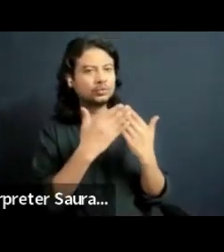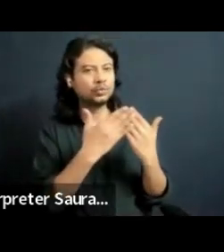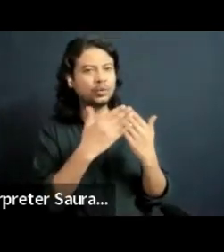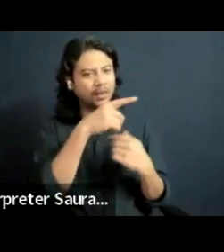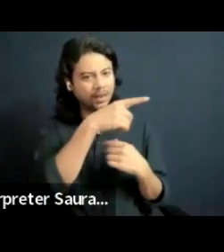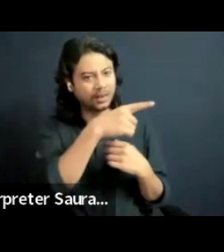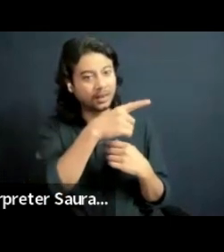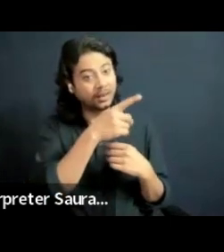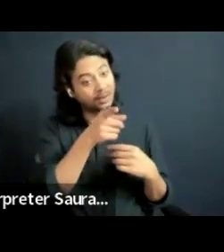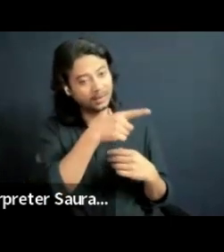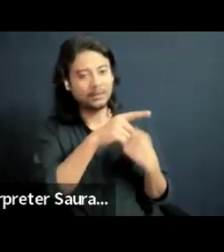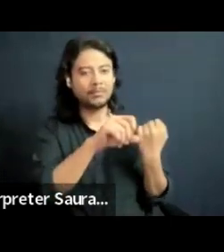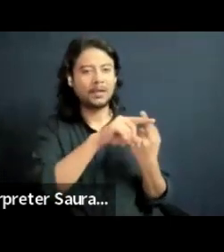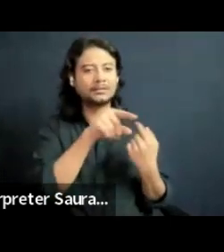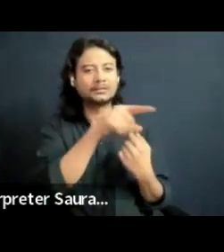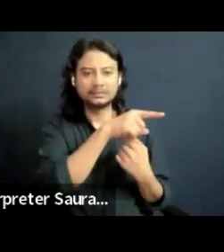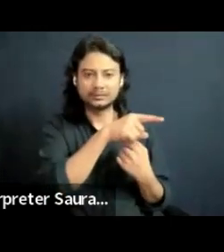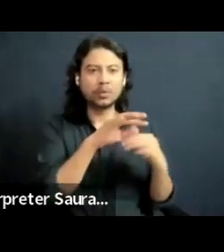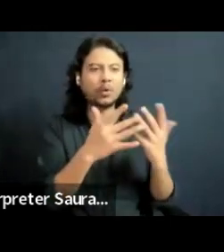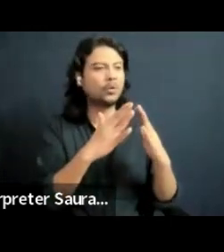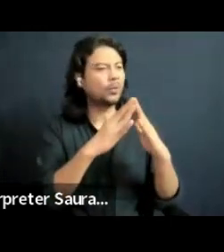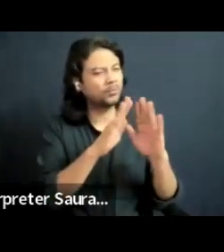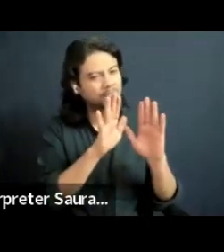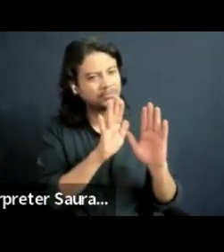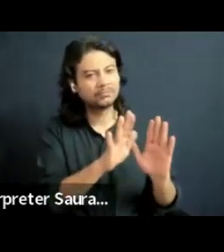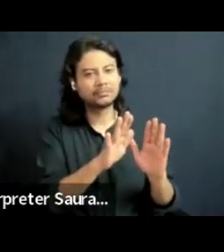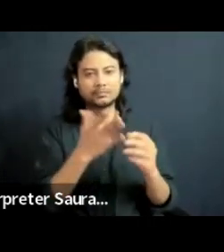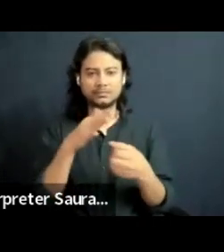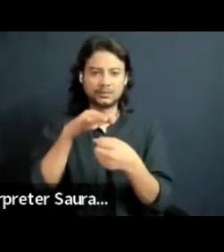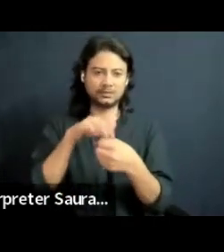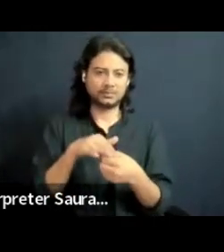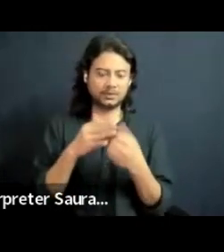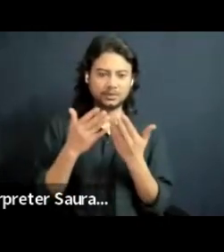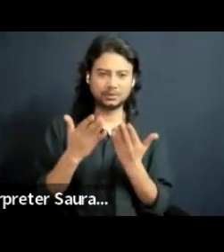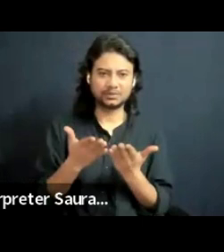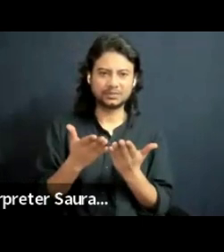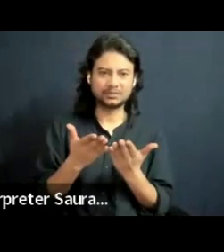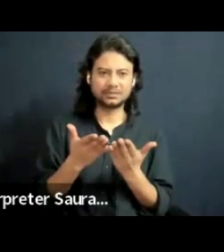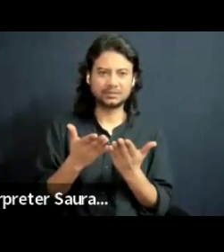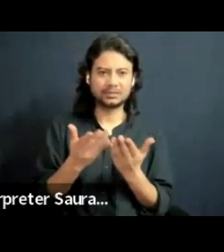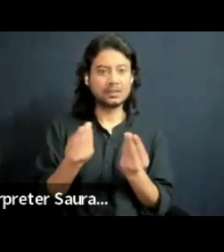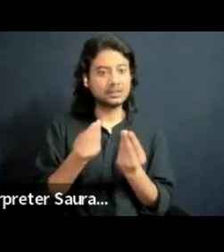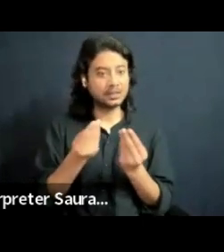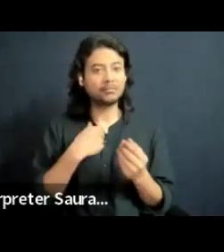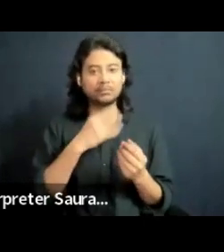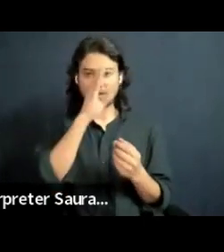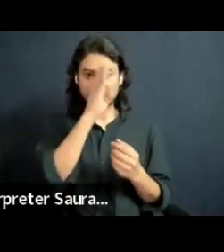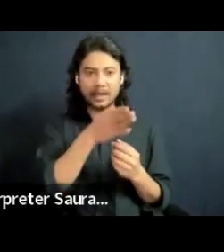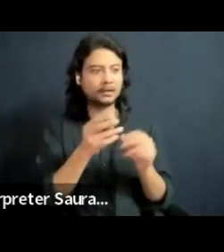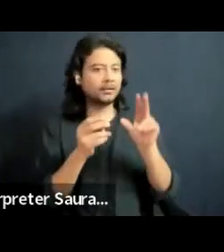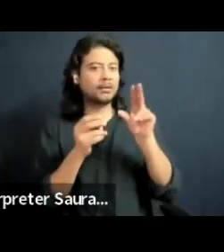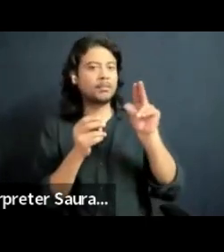bullied. So that is discrimination in its various forms: direct discrimination,